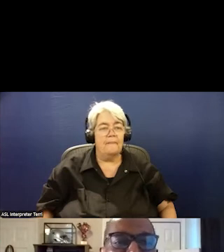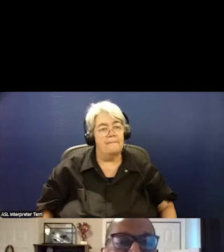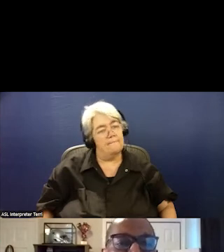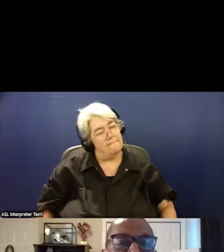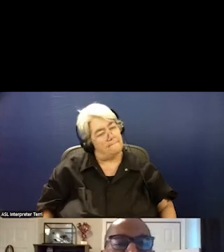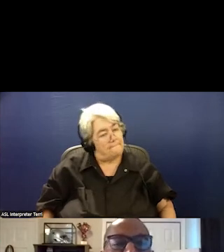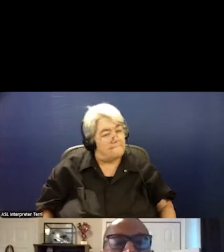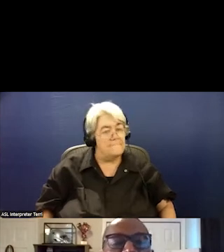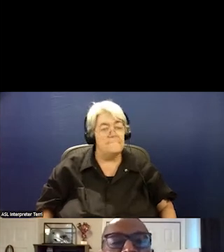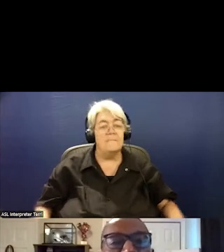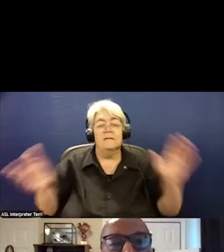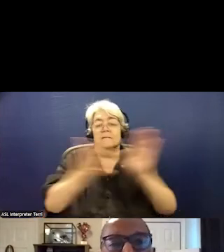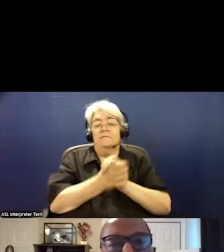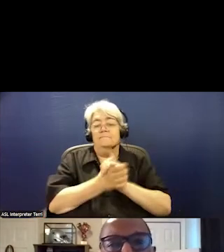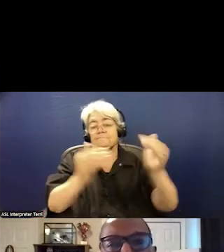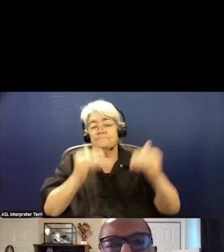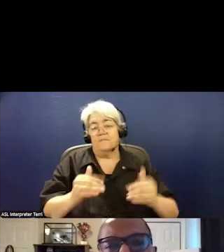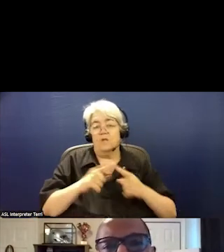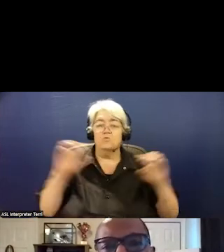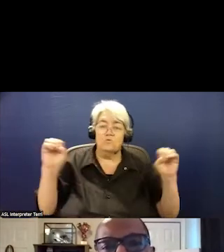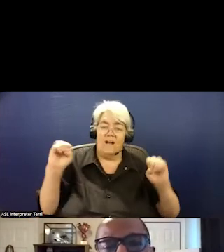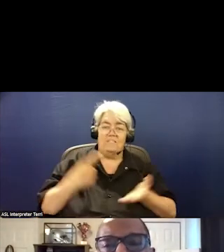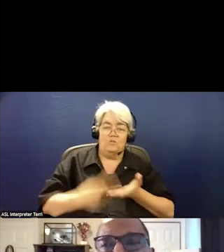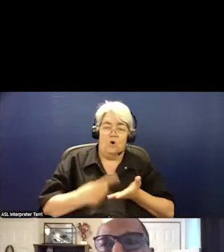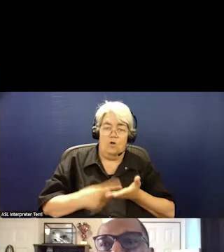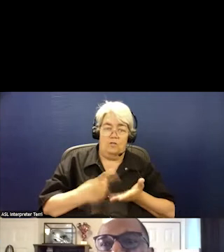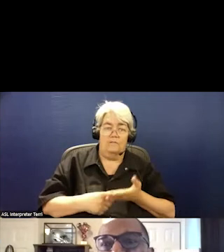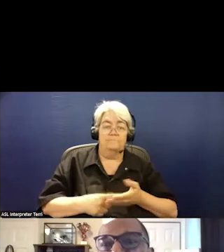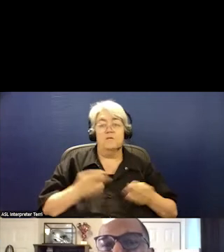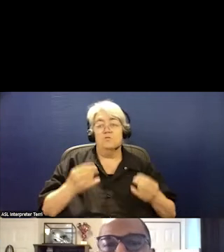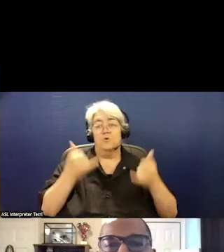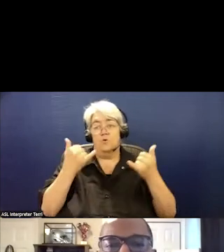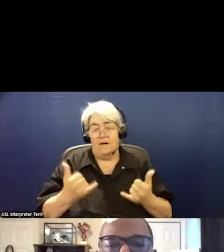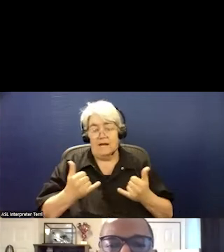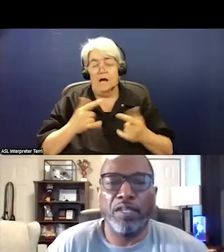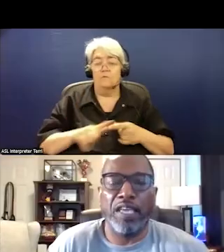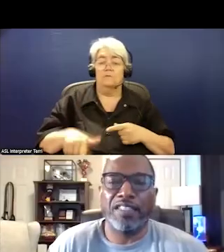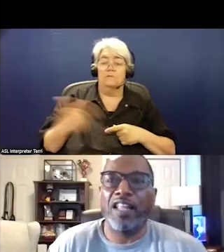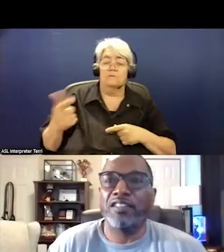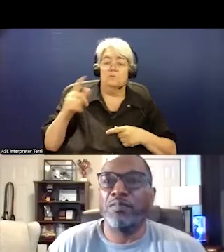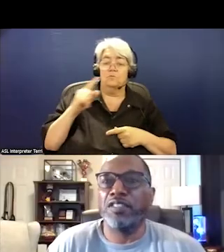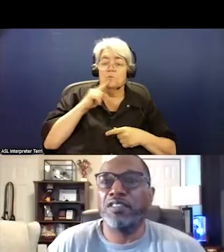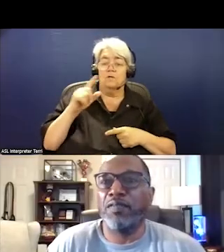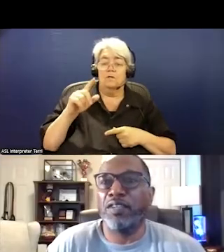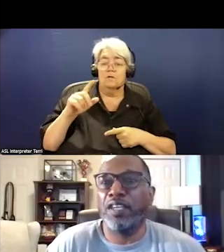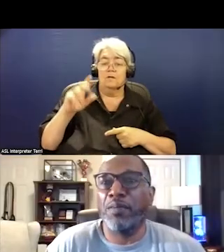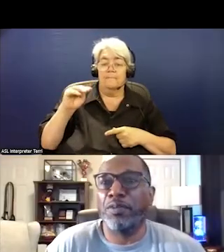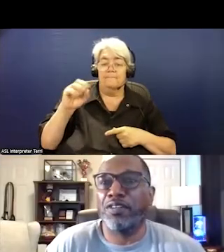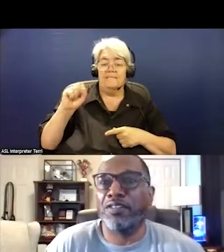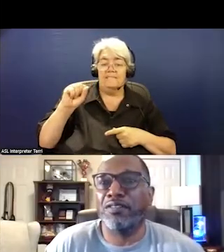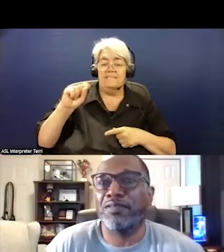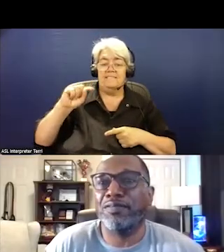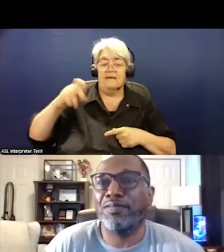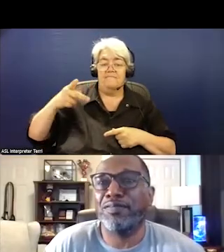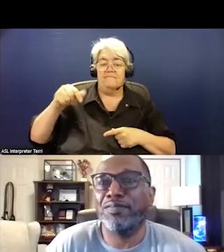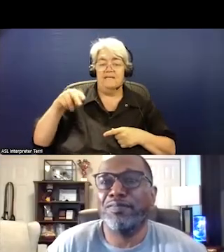This now moves us into crisis talk. And so at this time, we will turn it over to the lovely and talented Miss Stephanie